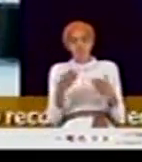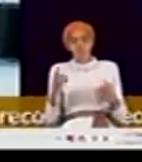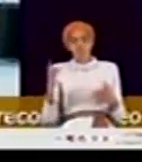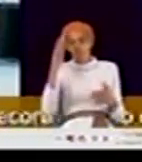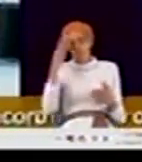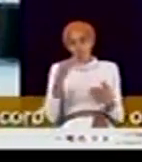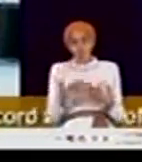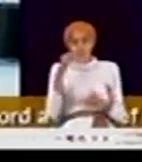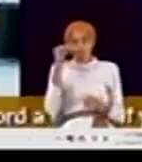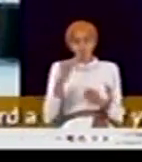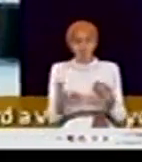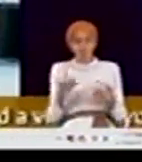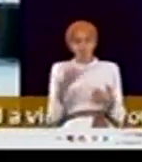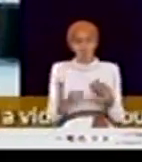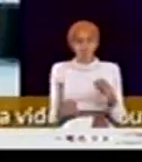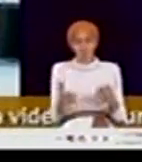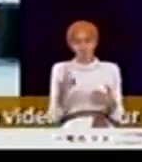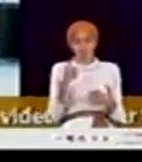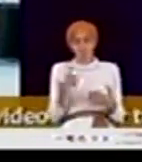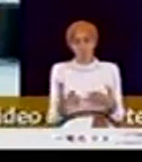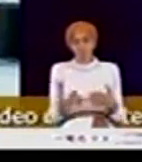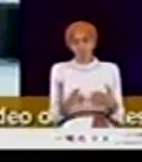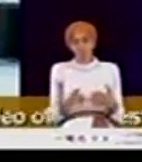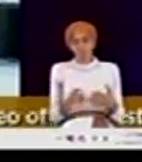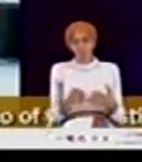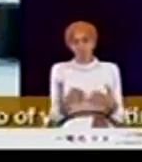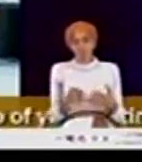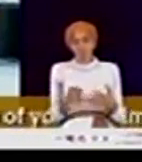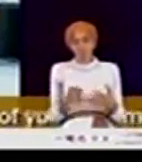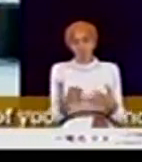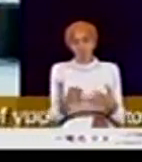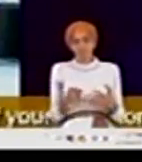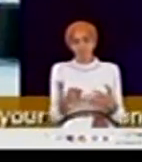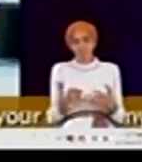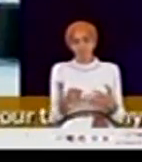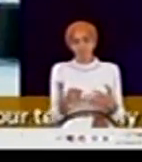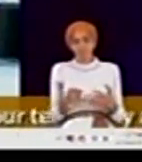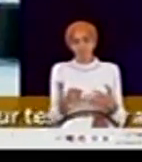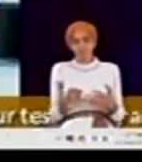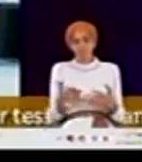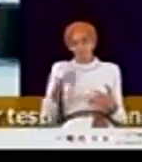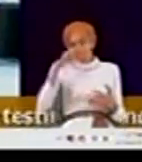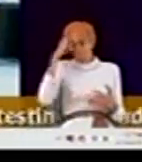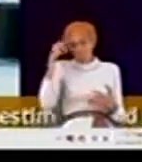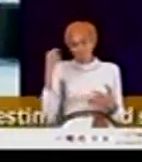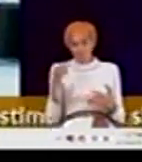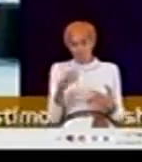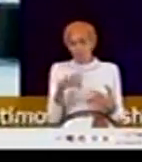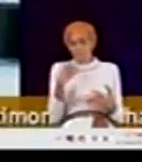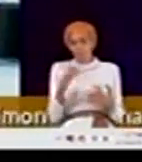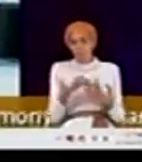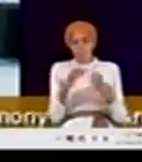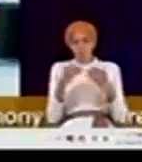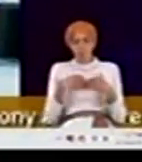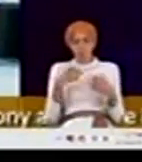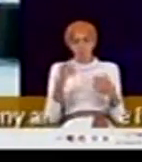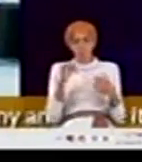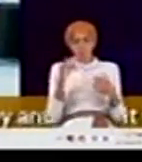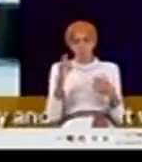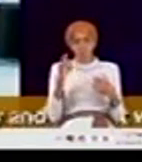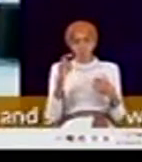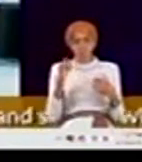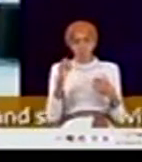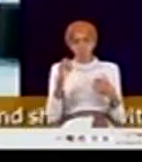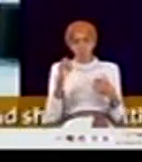one the last one it come happen like this because we said that I have kidney problem the last